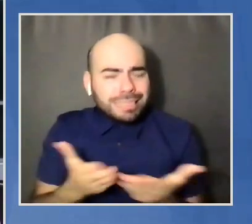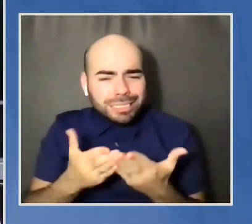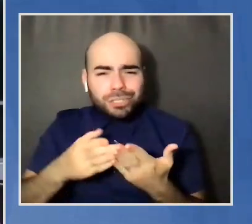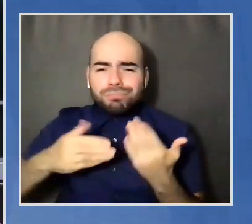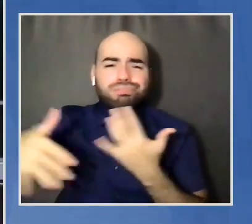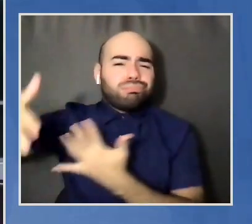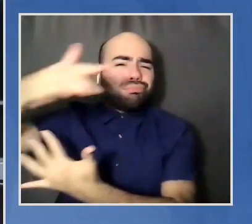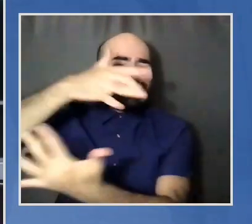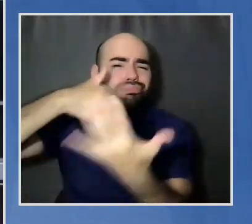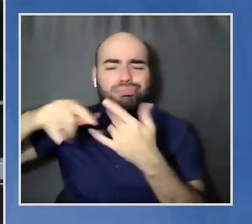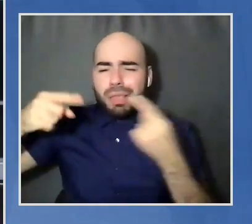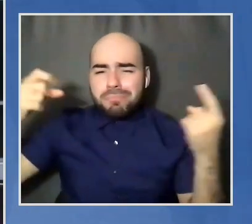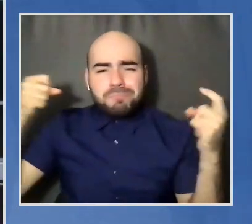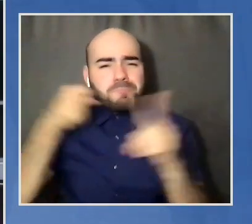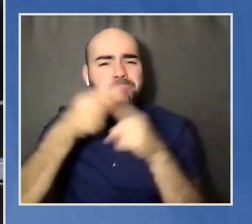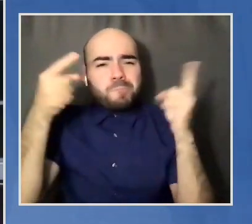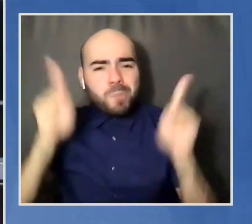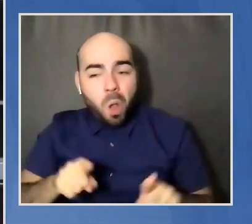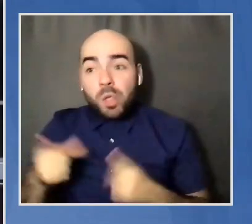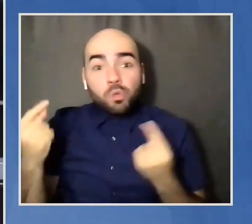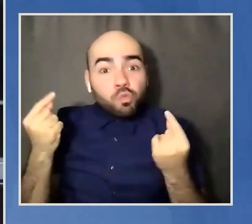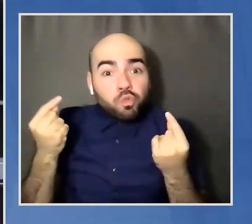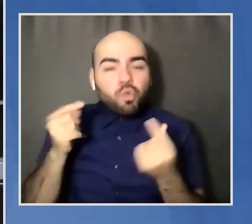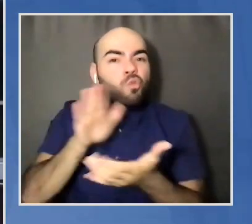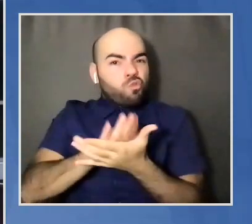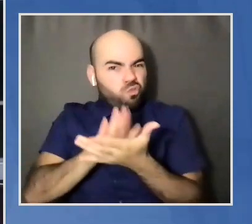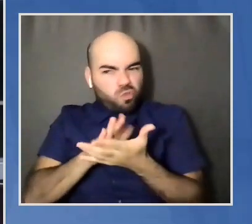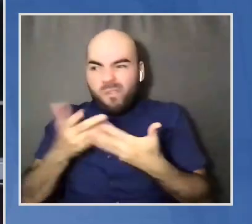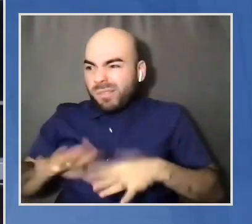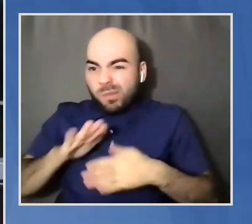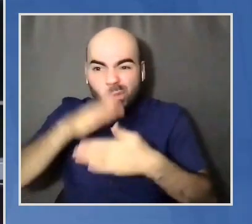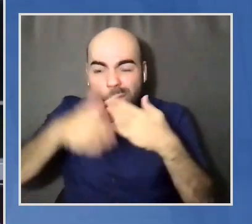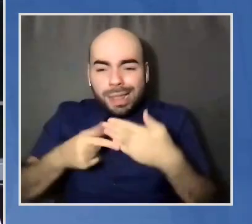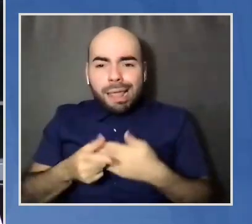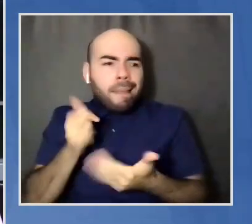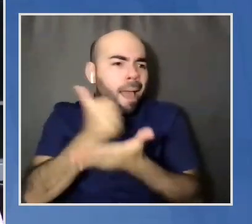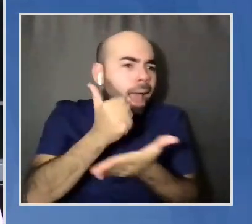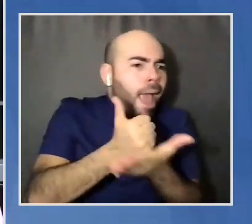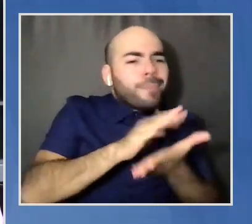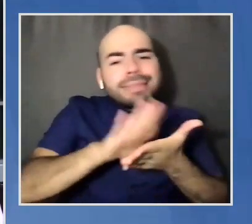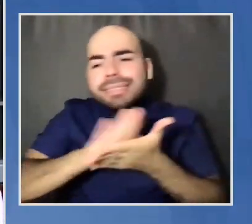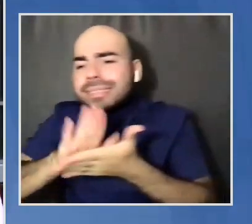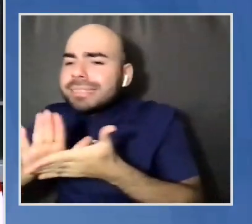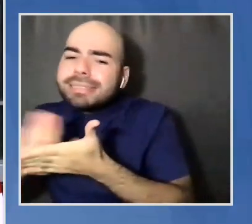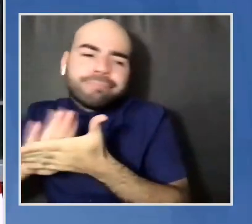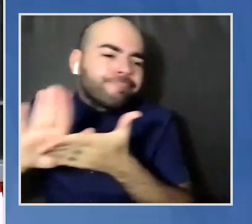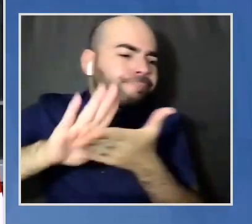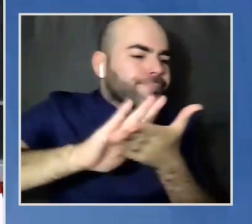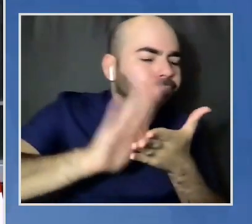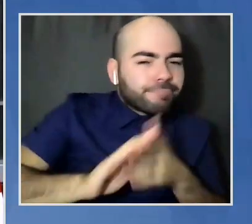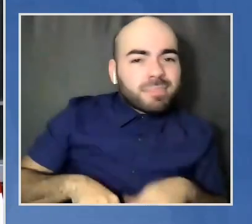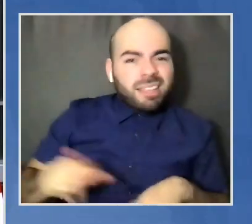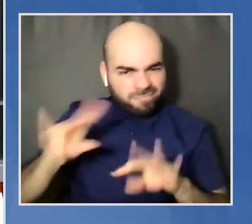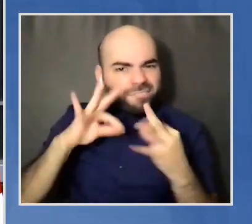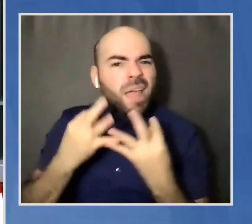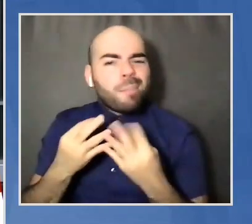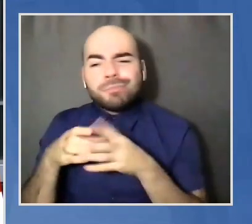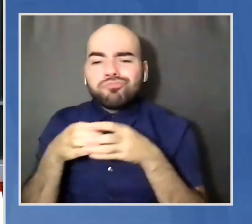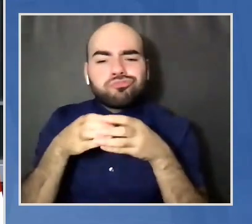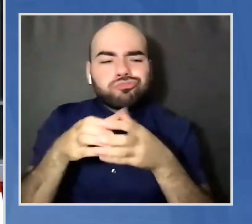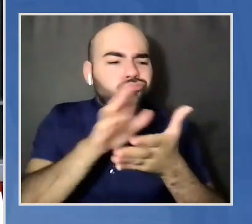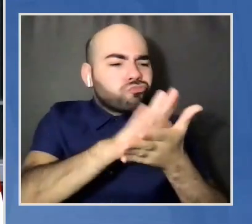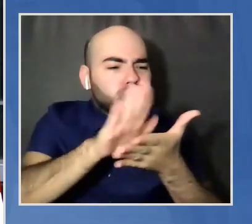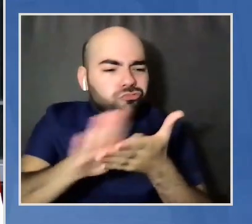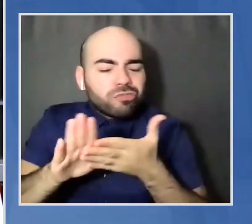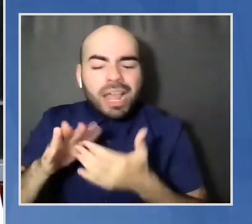he does it on the weekends. And we were able to meet Christopher and his family, and it reminded me exactly why we do this, why